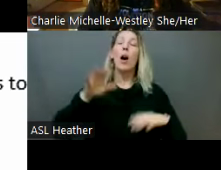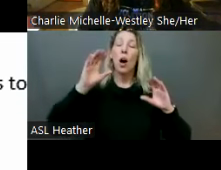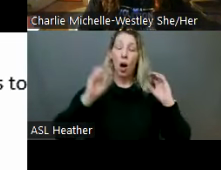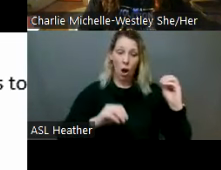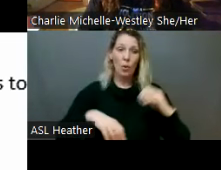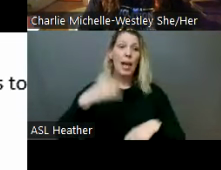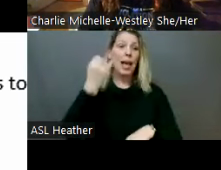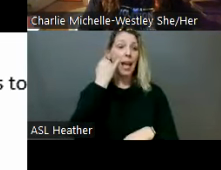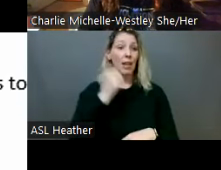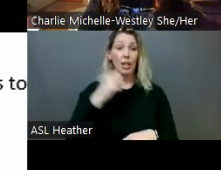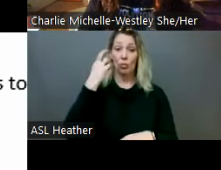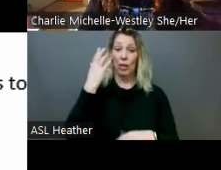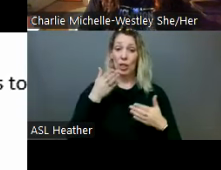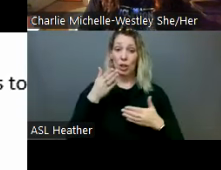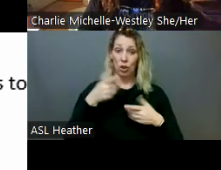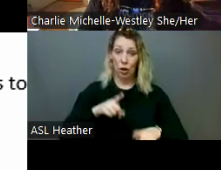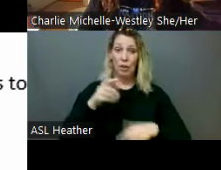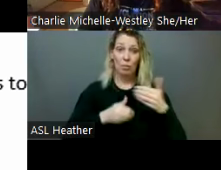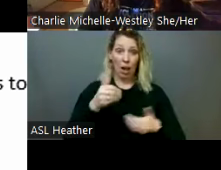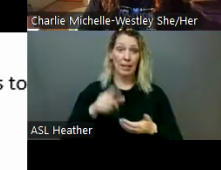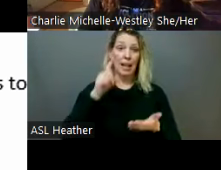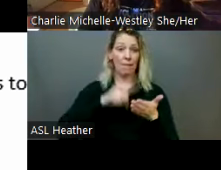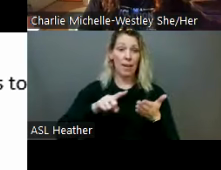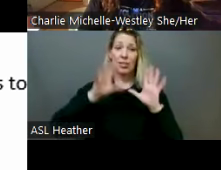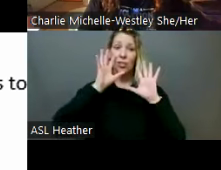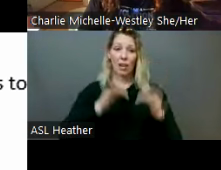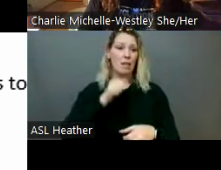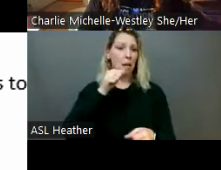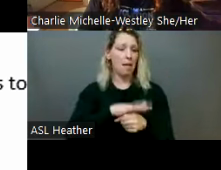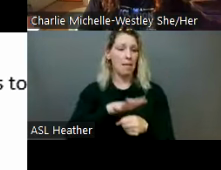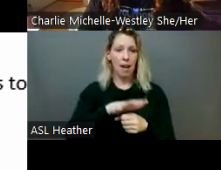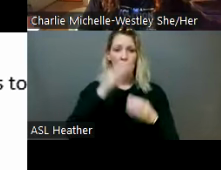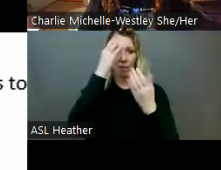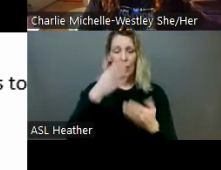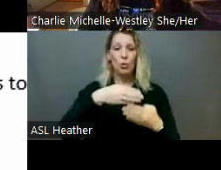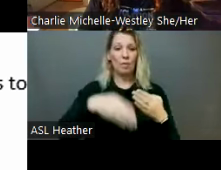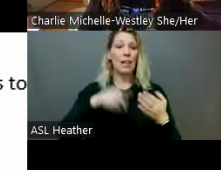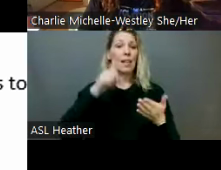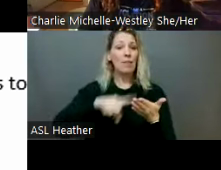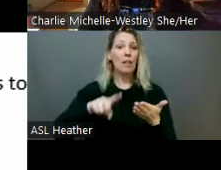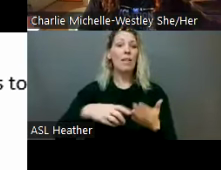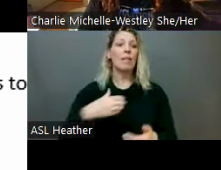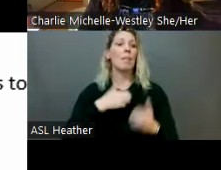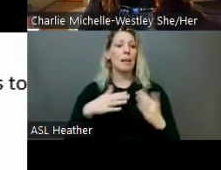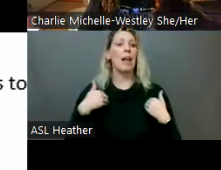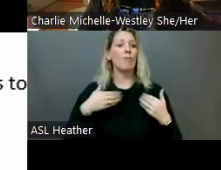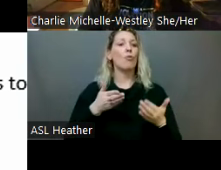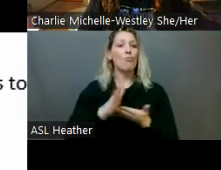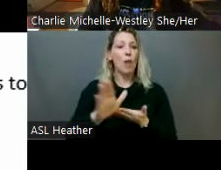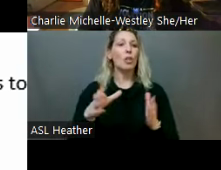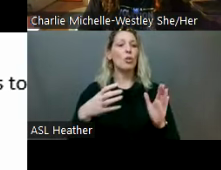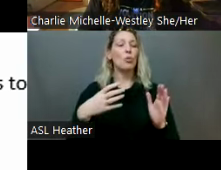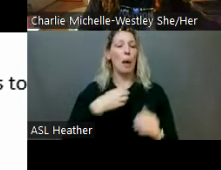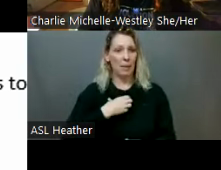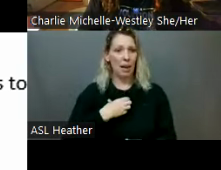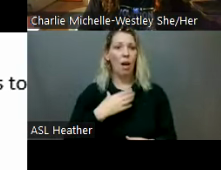If for any reason during the process, investigators come to a decision that there is not enough information to finish the investigation, the complainant has the right to appeal that decision by